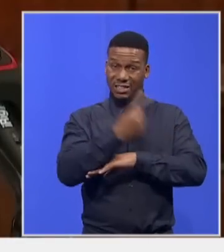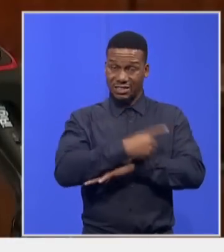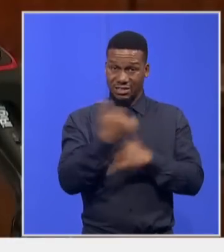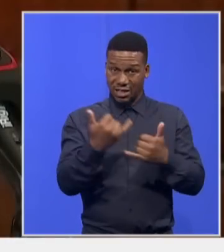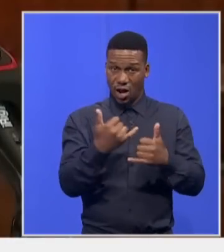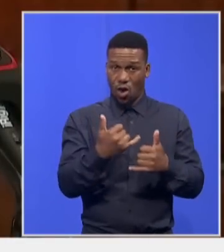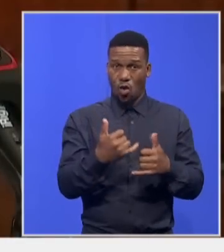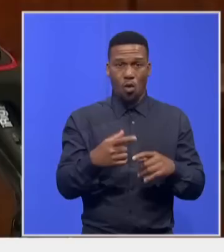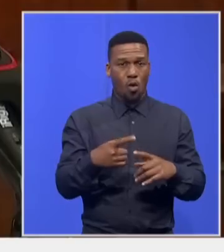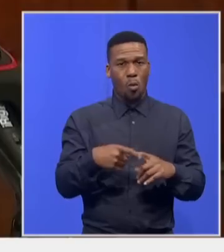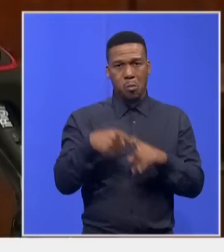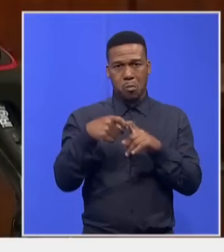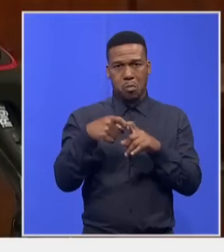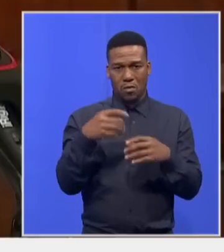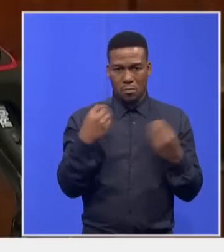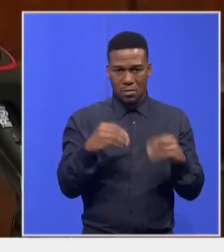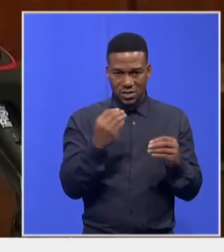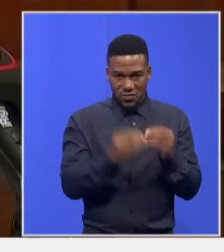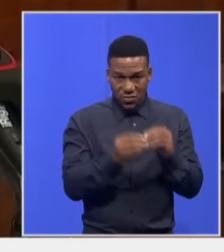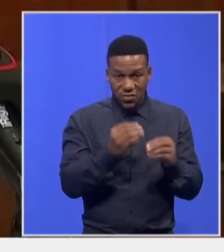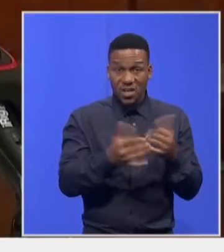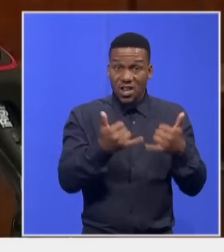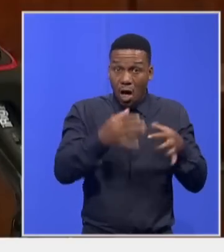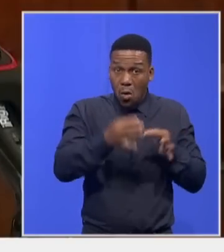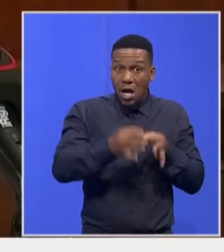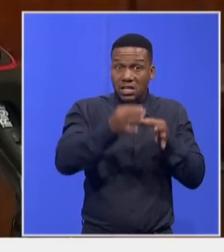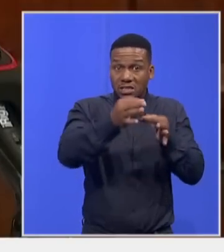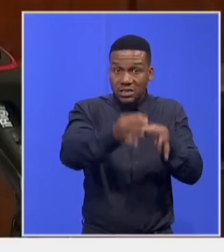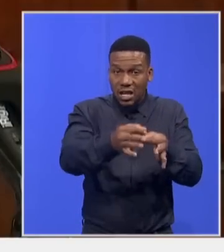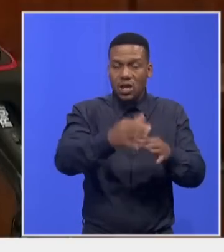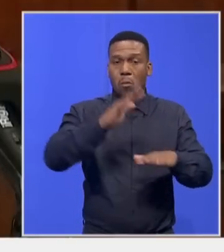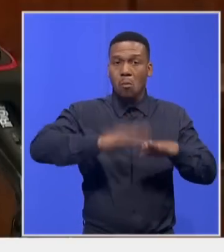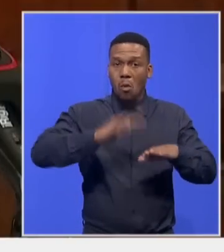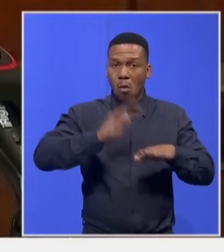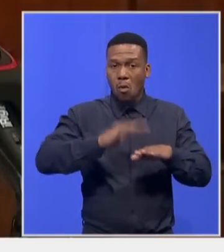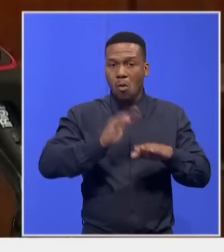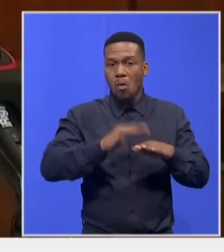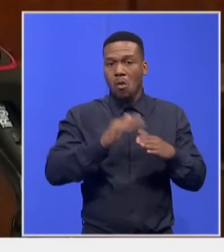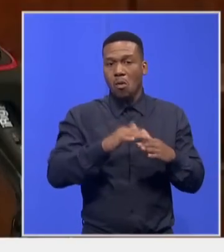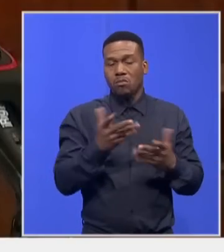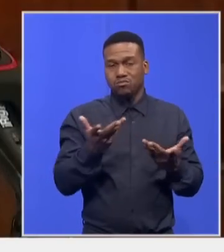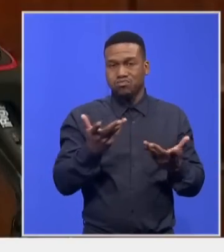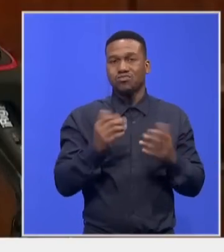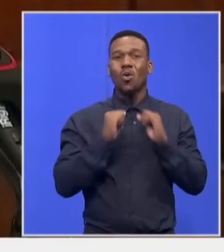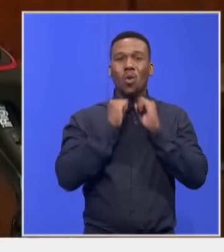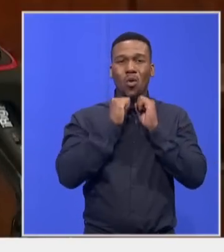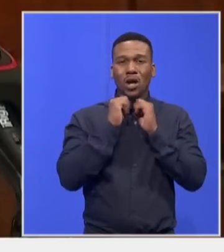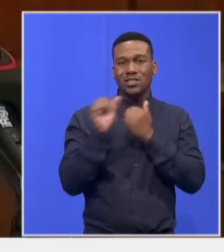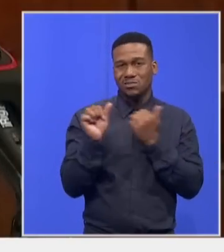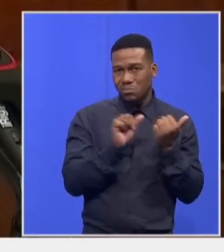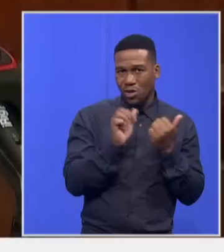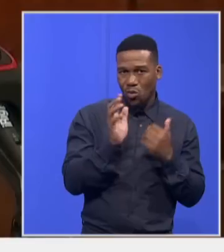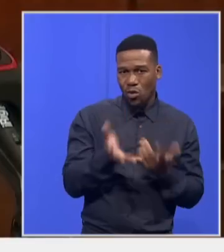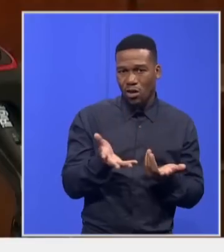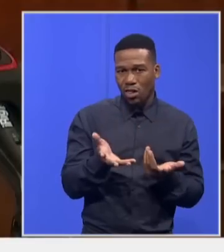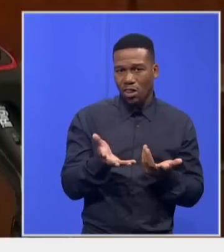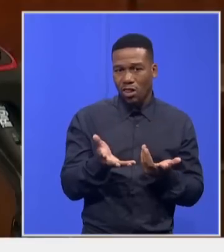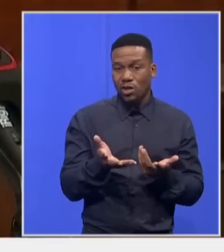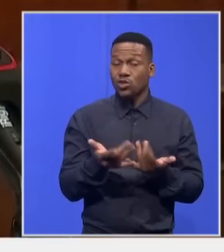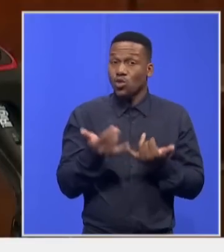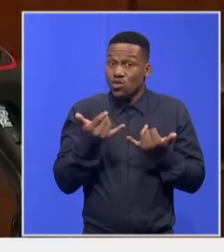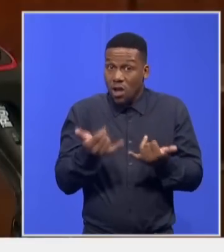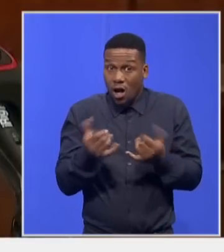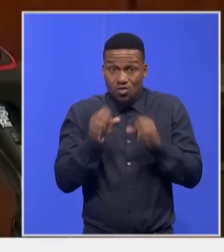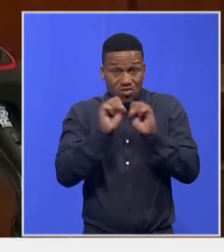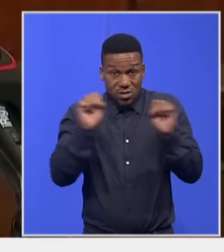of June, July. Now they are extending it to sometime in August. So it simply means that the system, at the time when we need this energy the